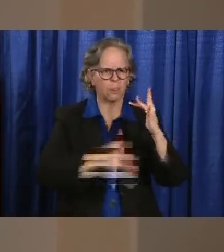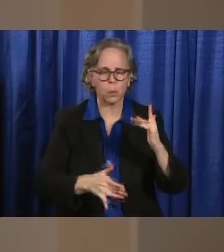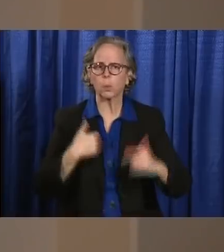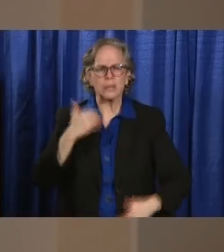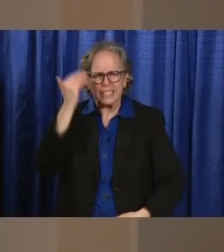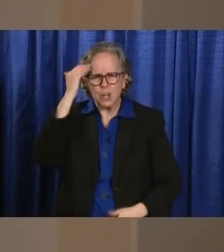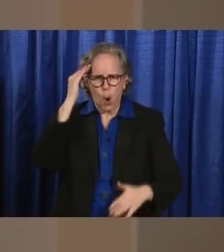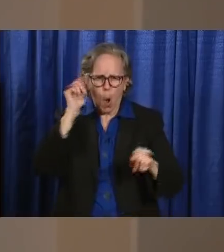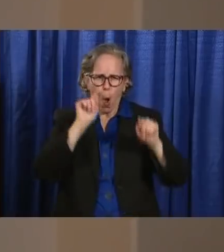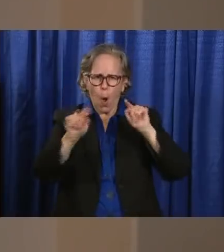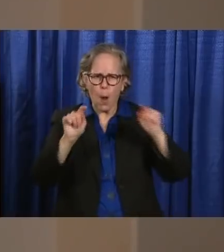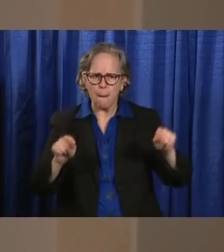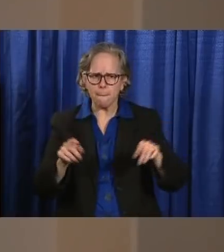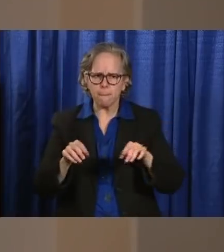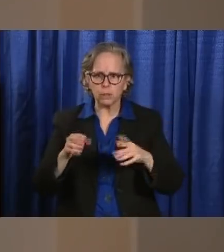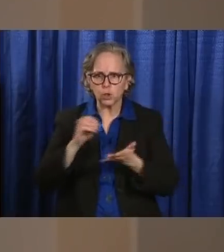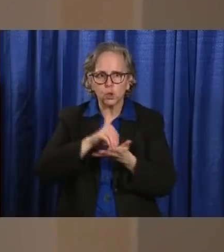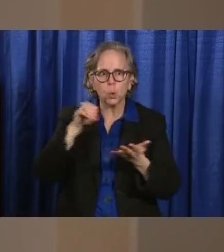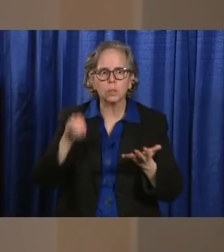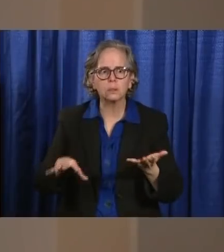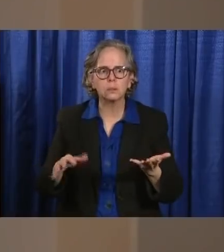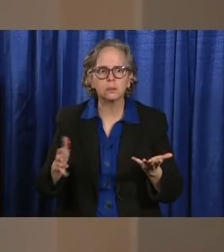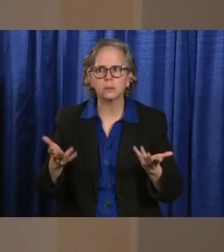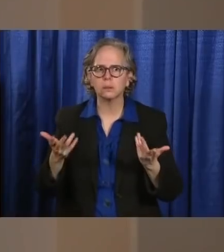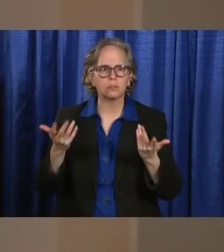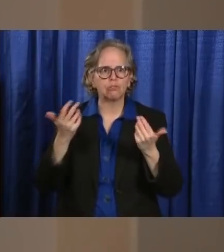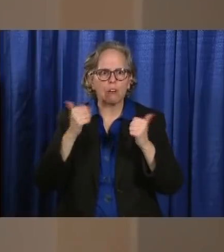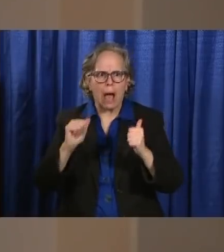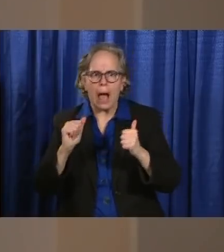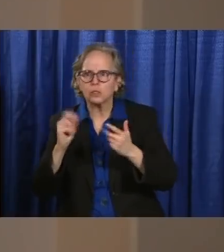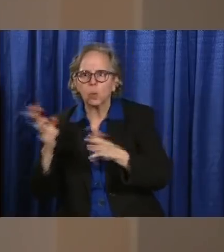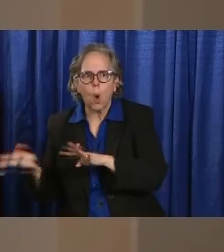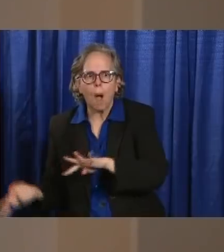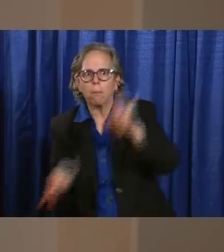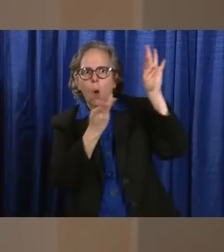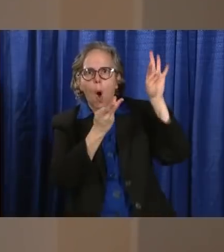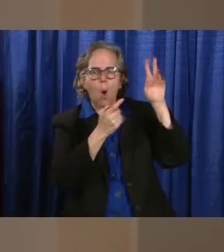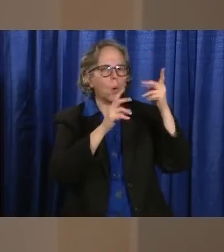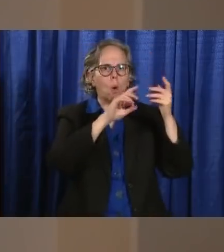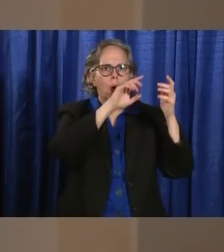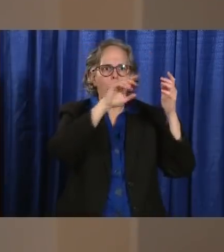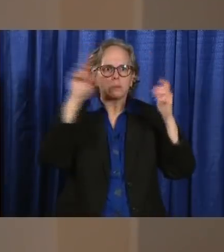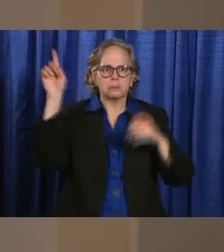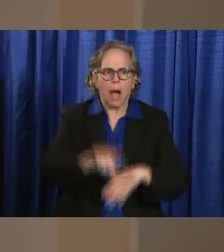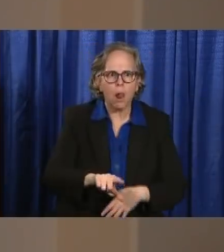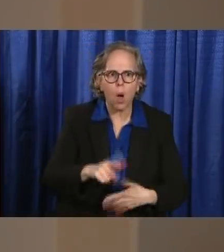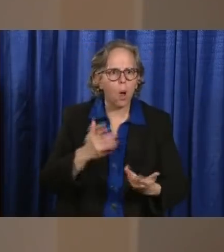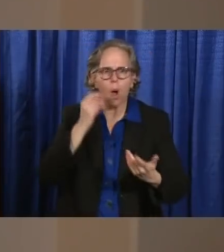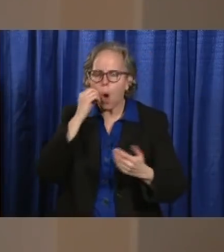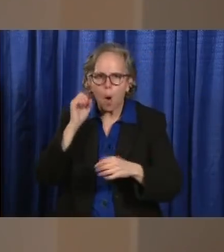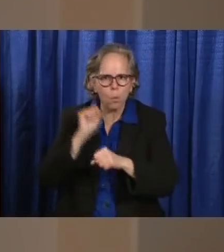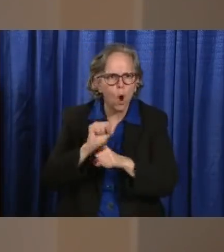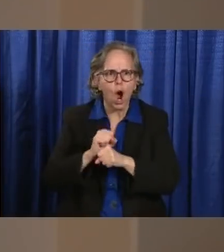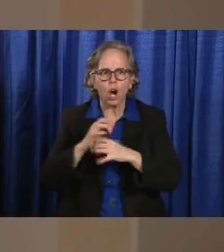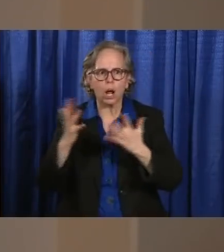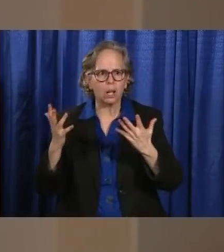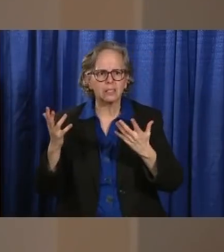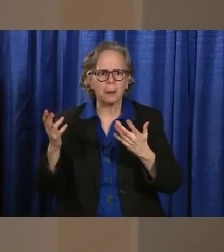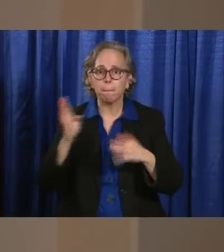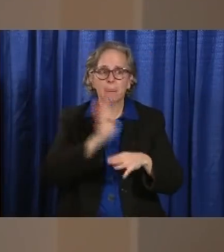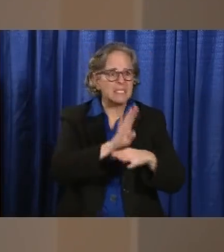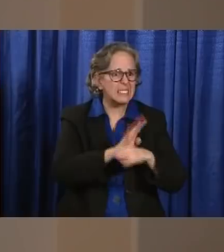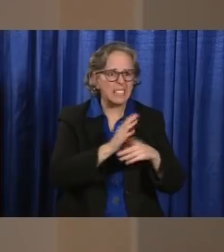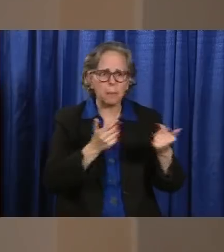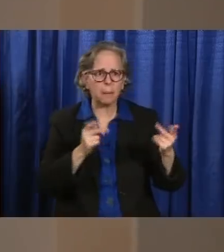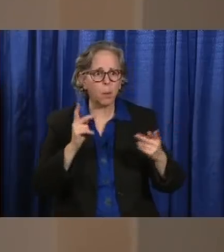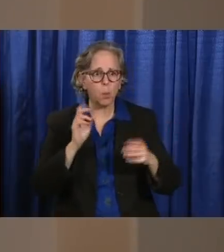are out there maybe trying to upload or download homework assignments, turn things in. Businesses, people from working at